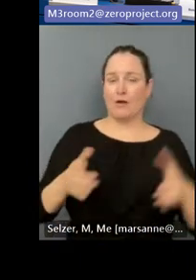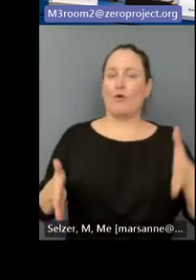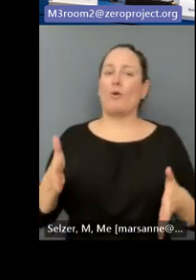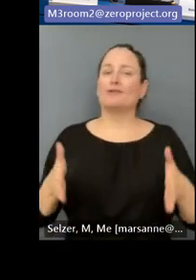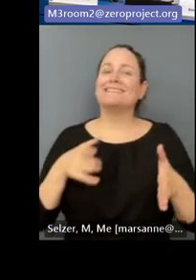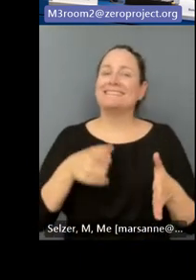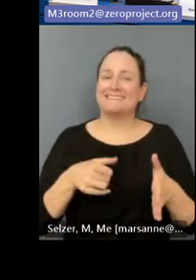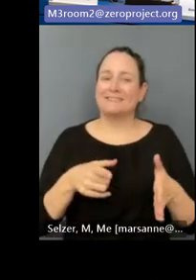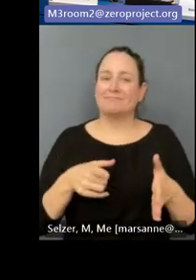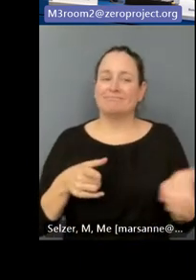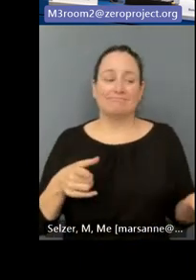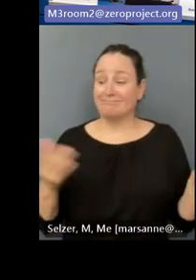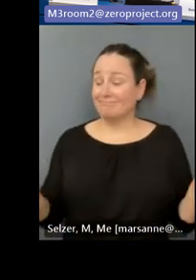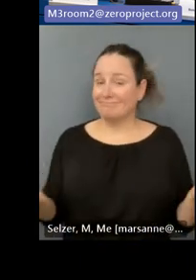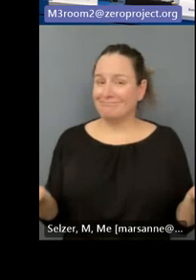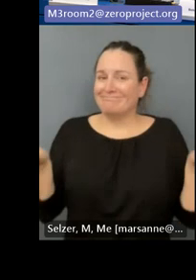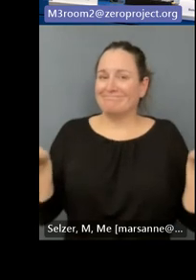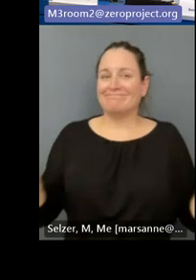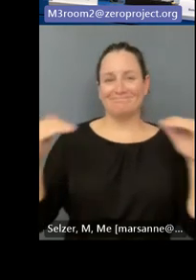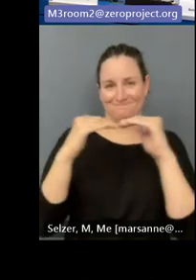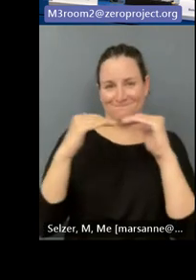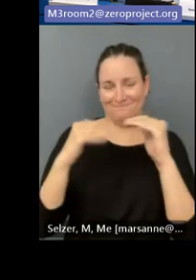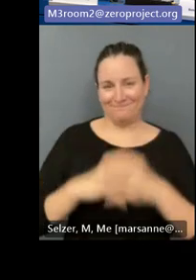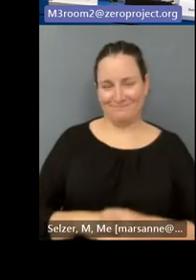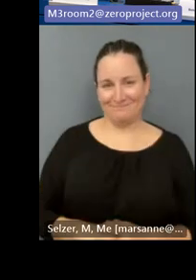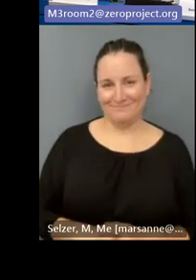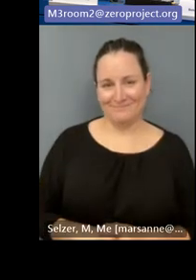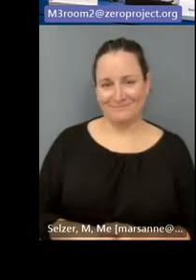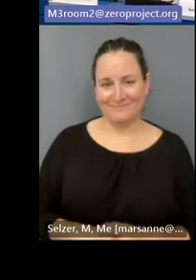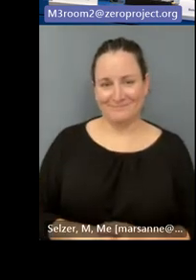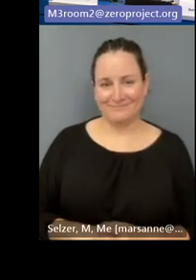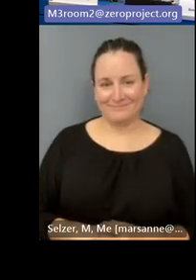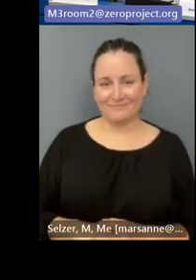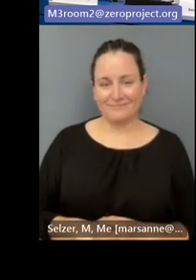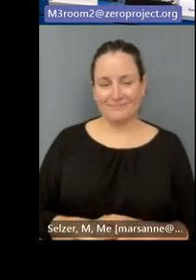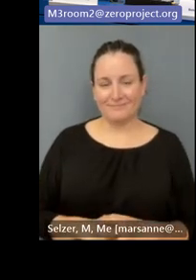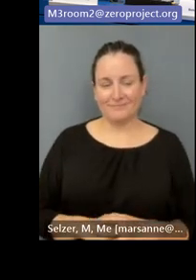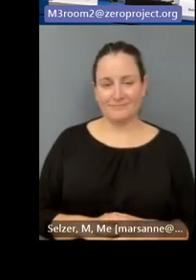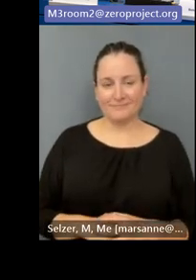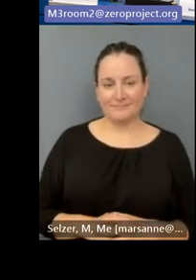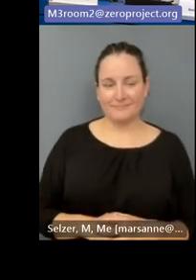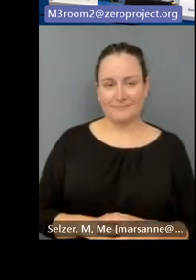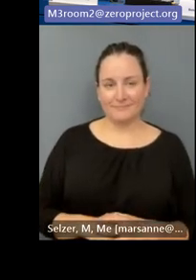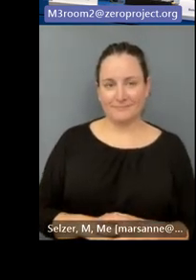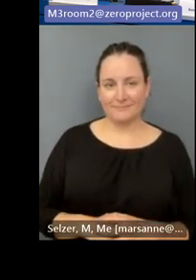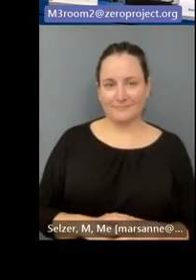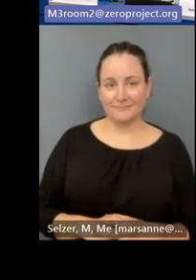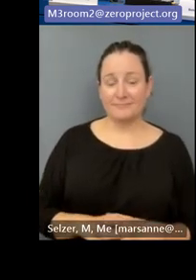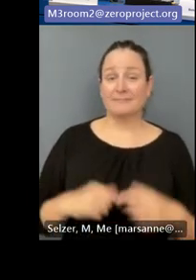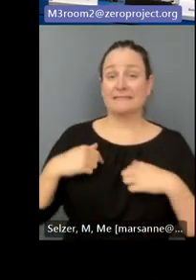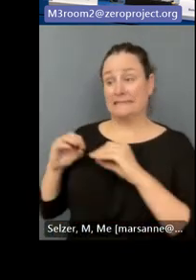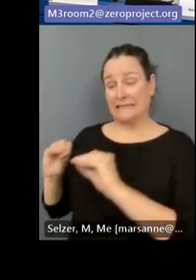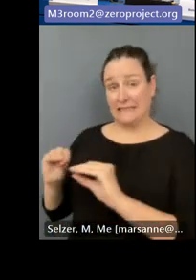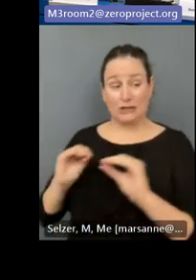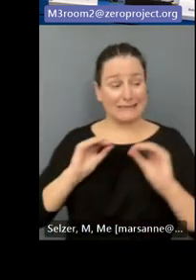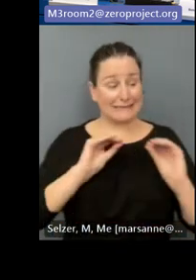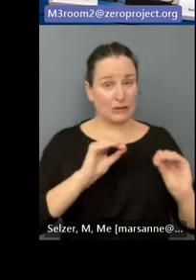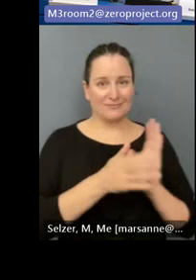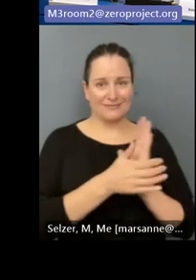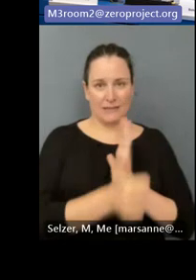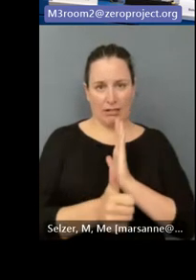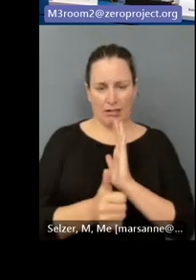in a world of workshops designed to nurture not only their technical skills, but also their social and